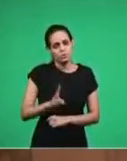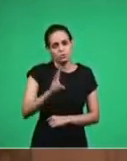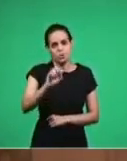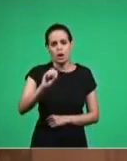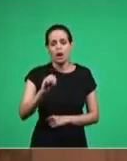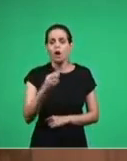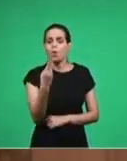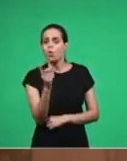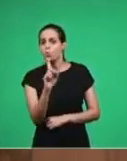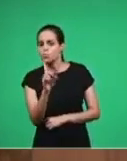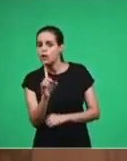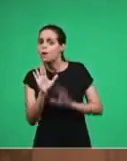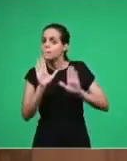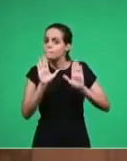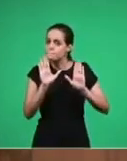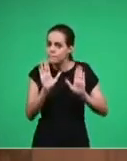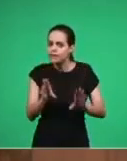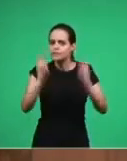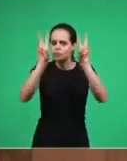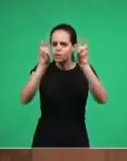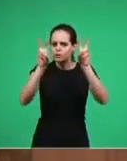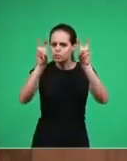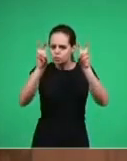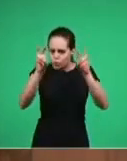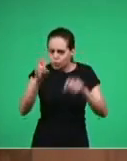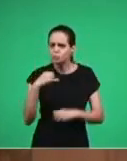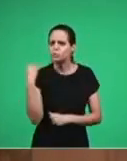school. And this is a very important